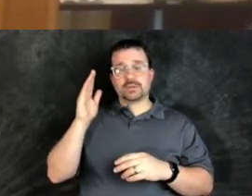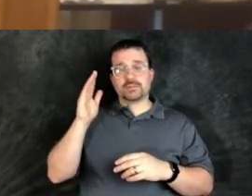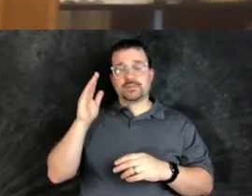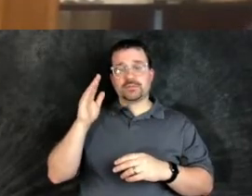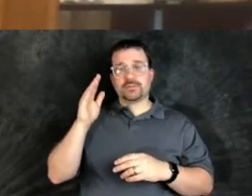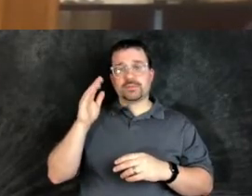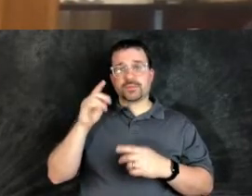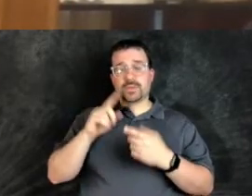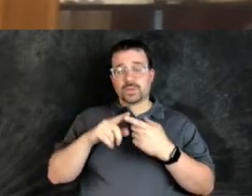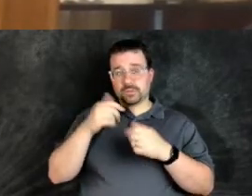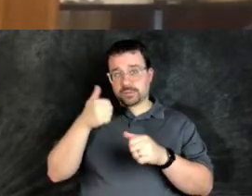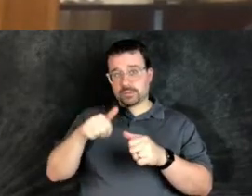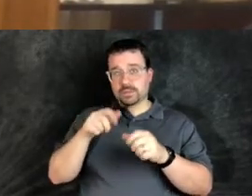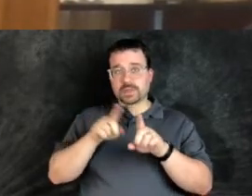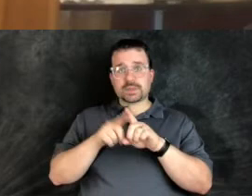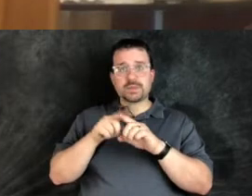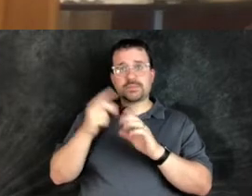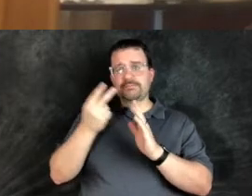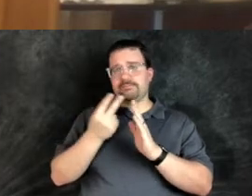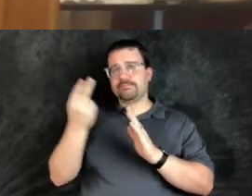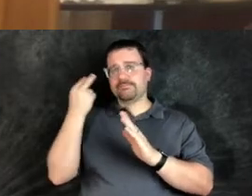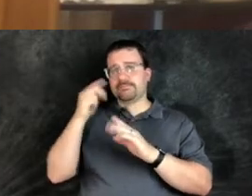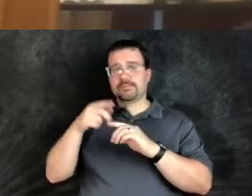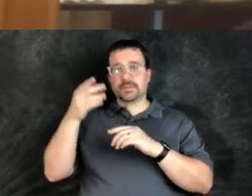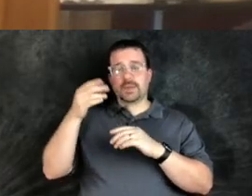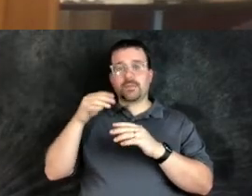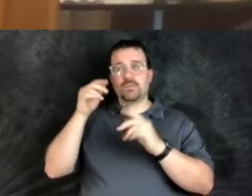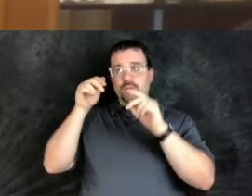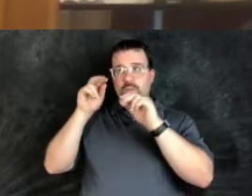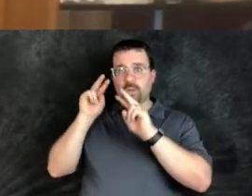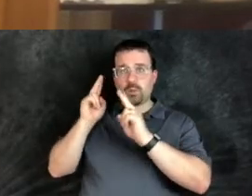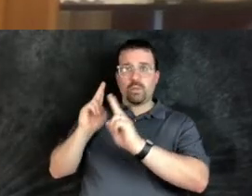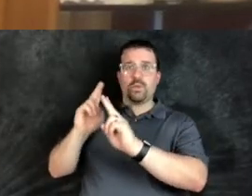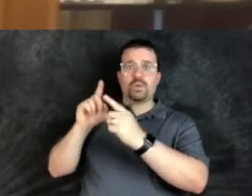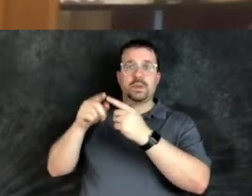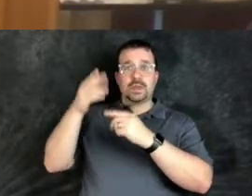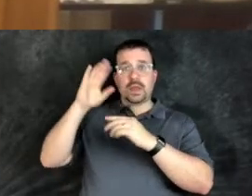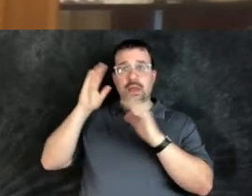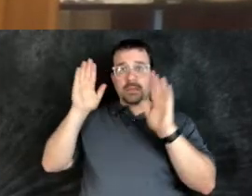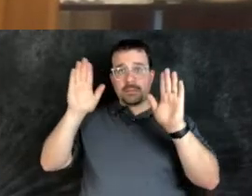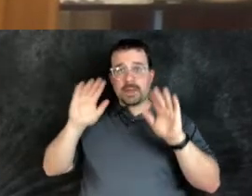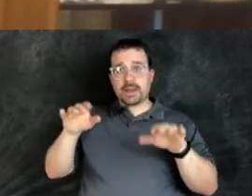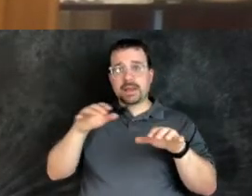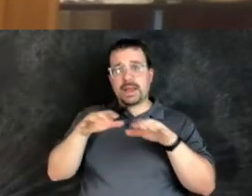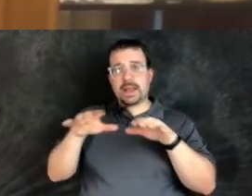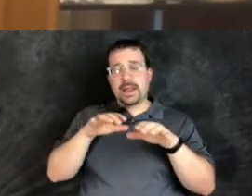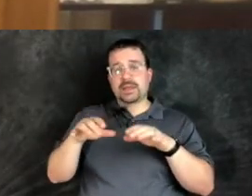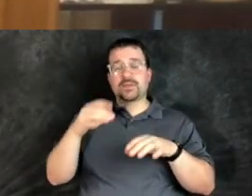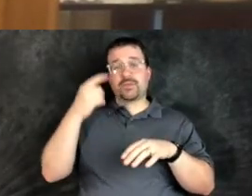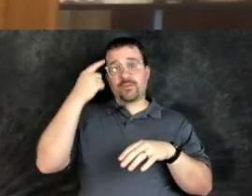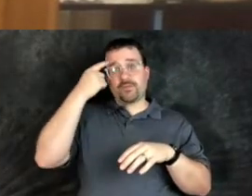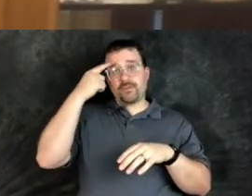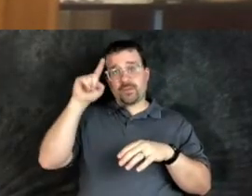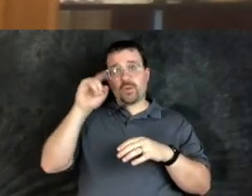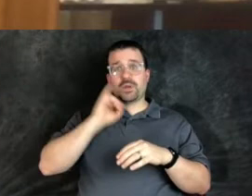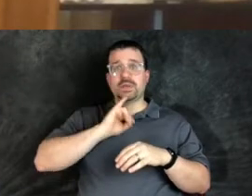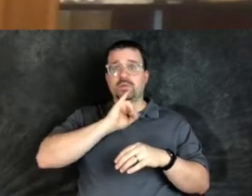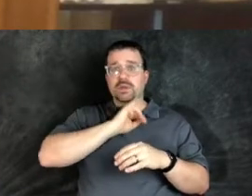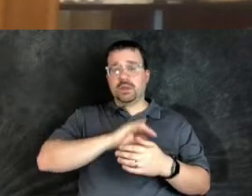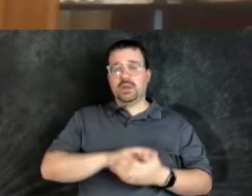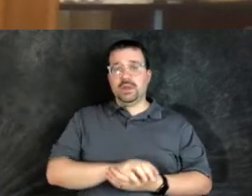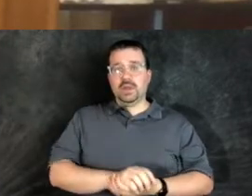to remember as a memorial to God's mighty acts on behalf of Israel.